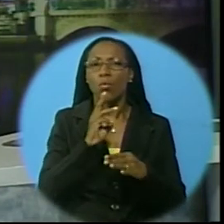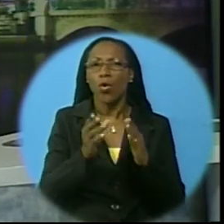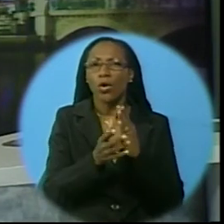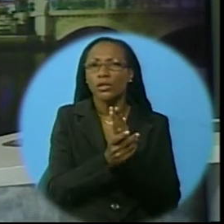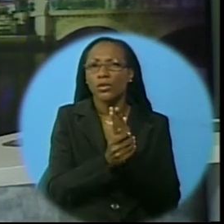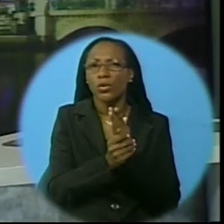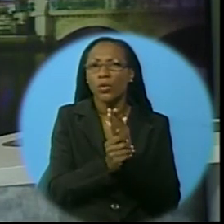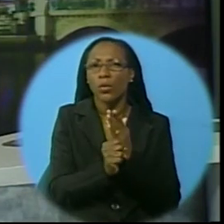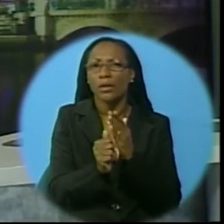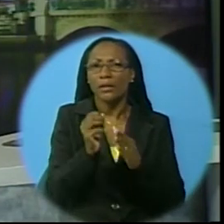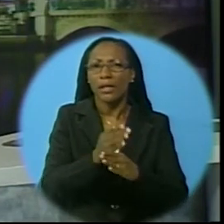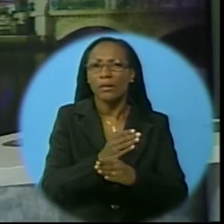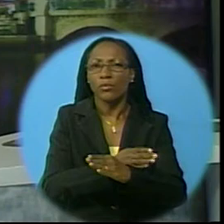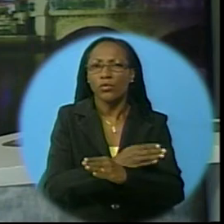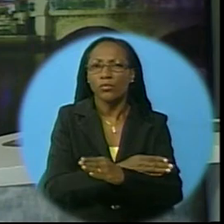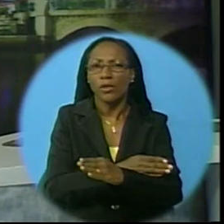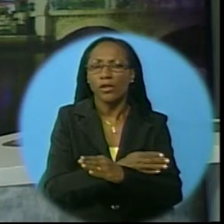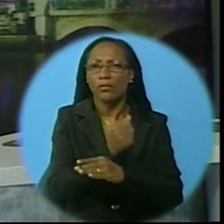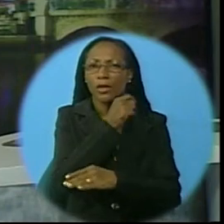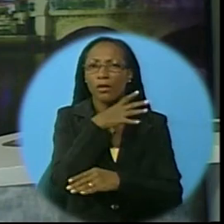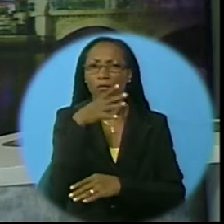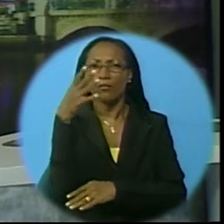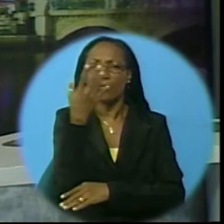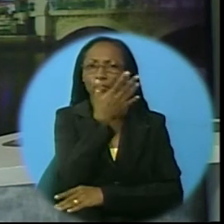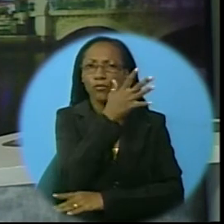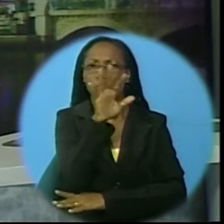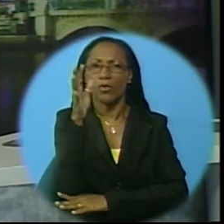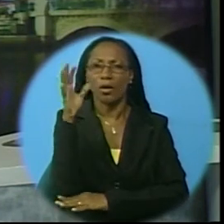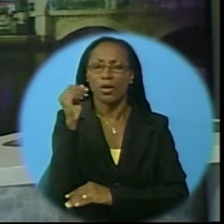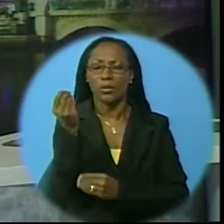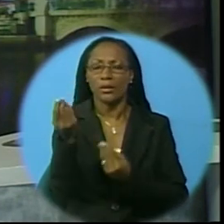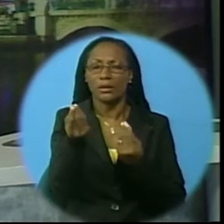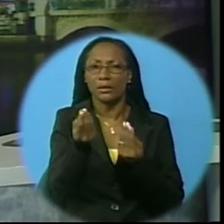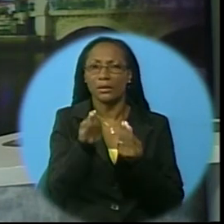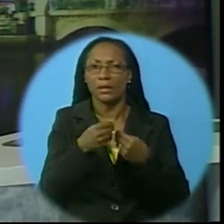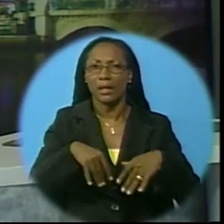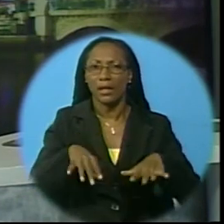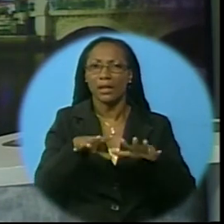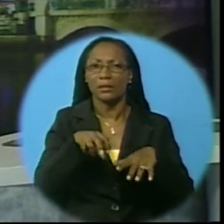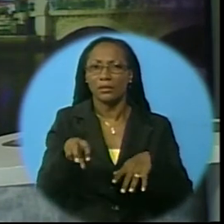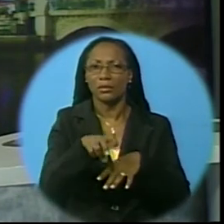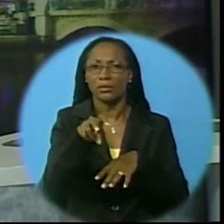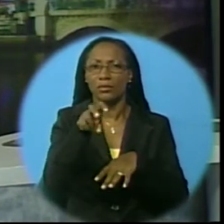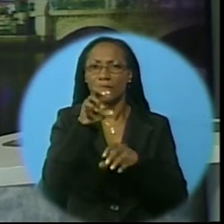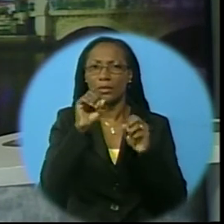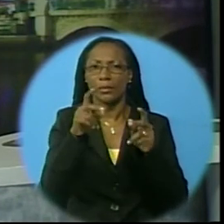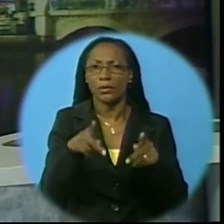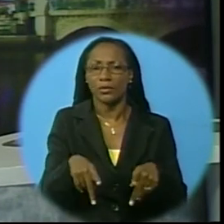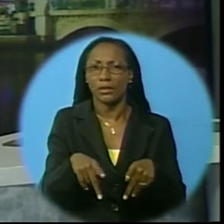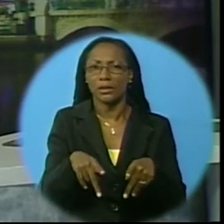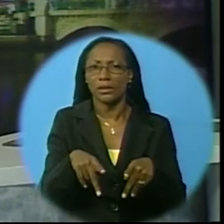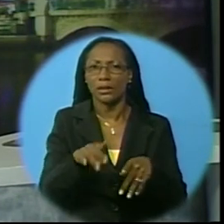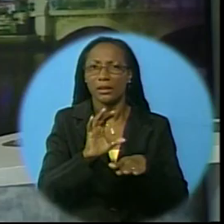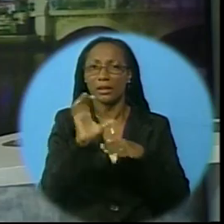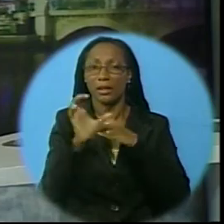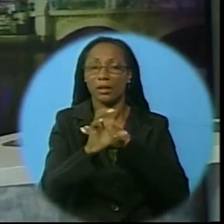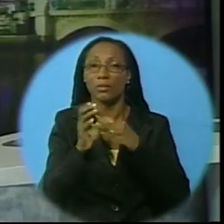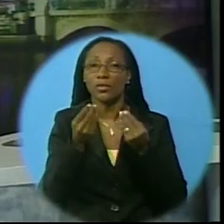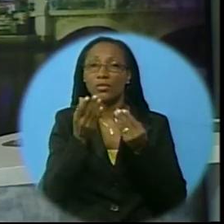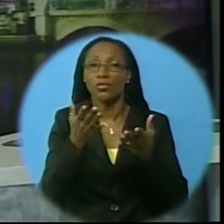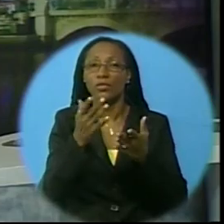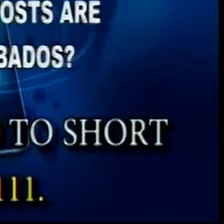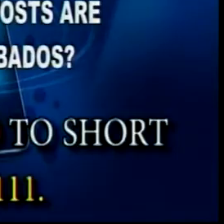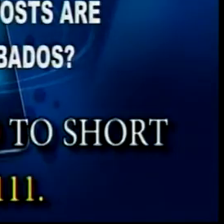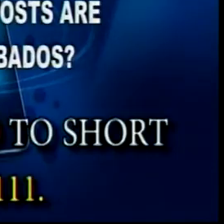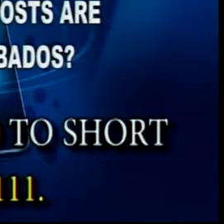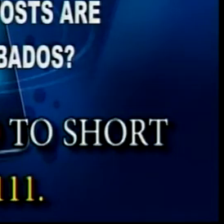from forest lands, and tourism opportunities provided by beaches. Well, regional news next, but first a